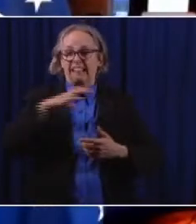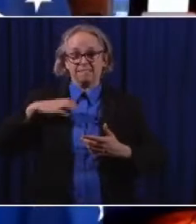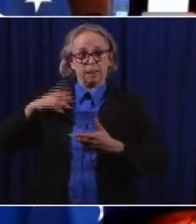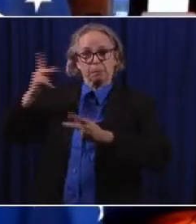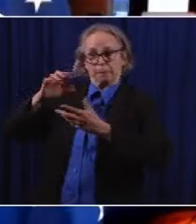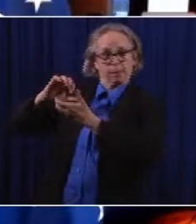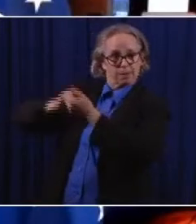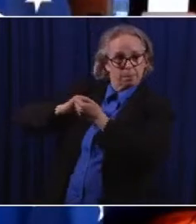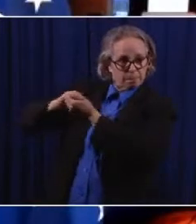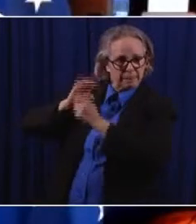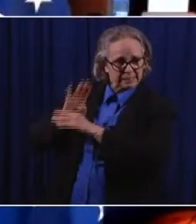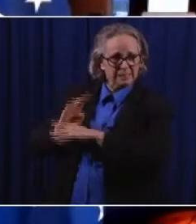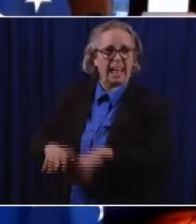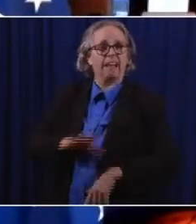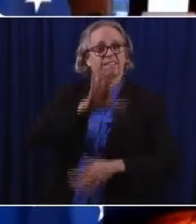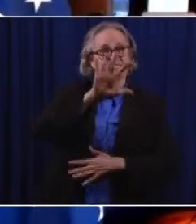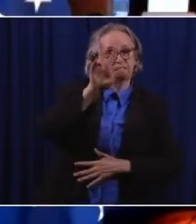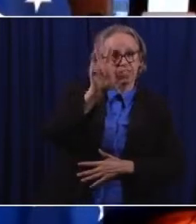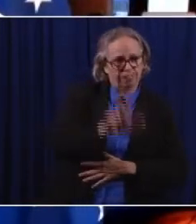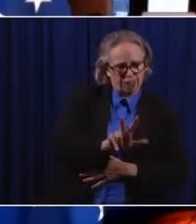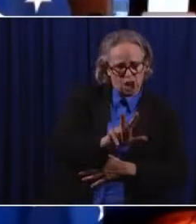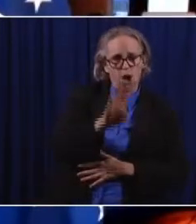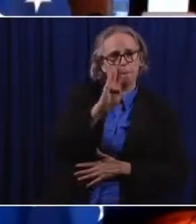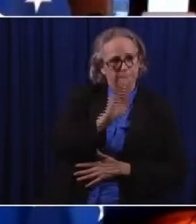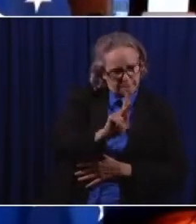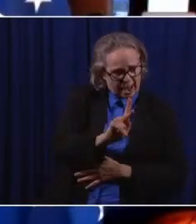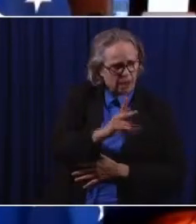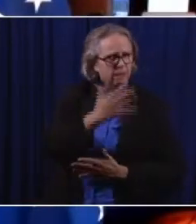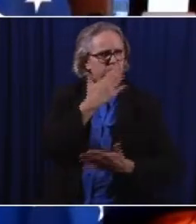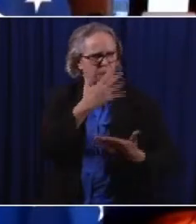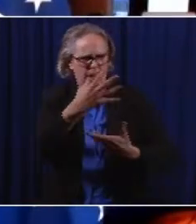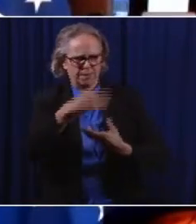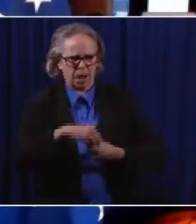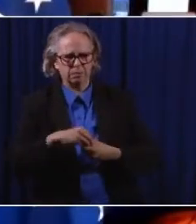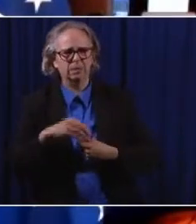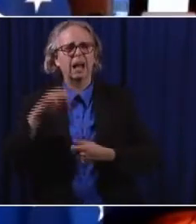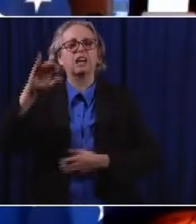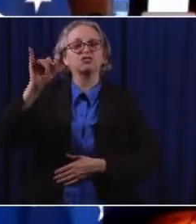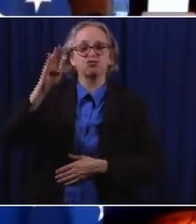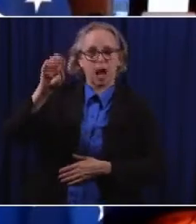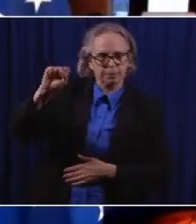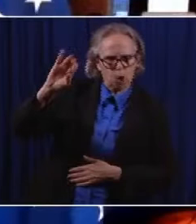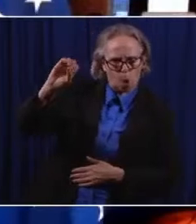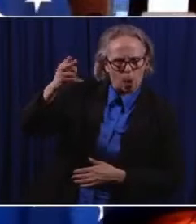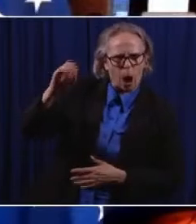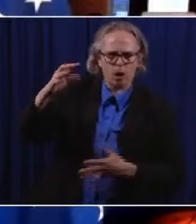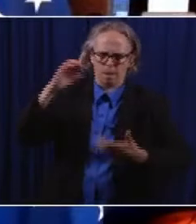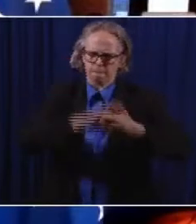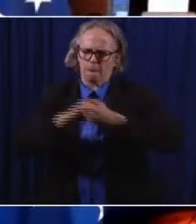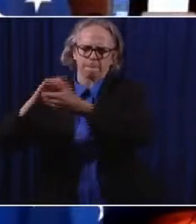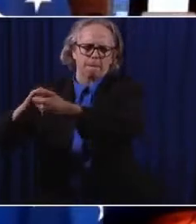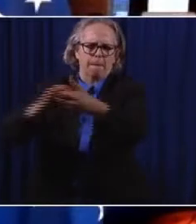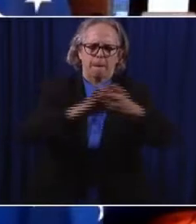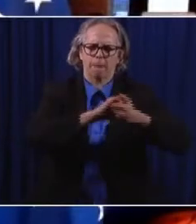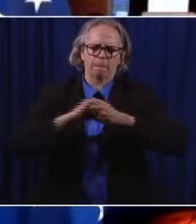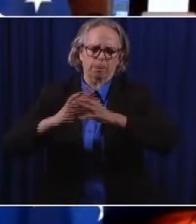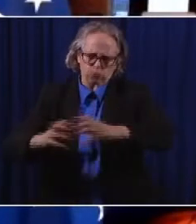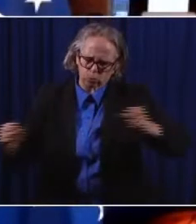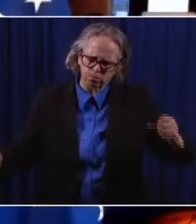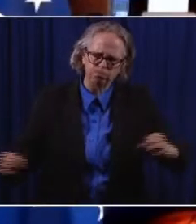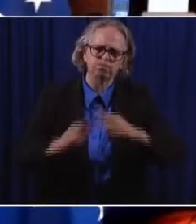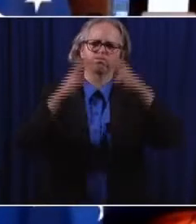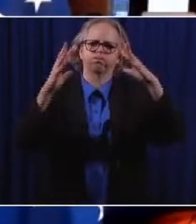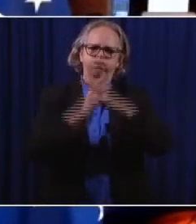Fifth Third Bank, along with Jobs Ohio, are helping to promote this and get this started. And Governor, if just one thing I'd like to say